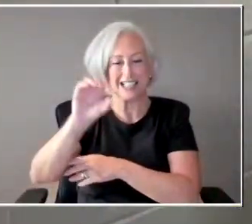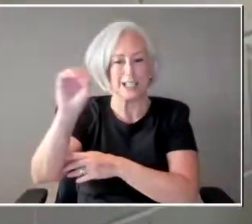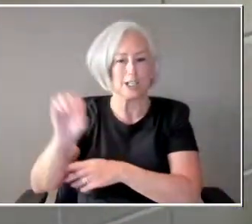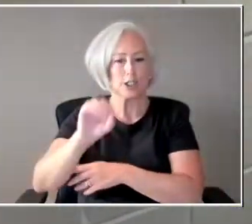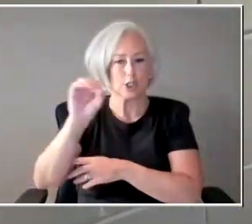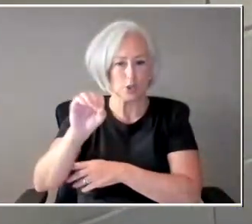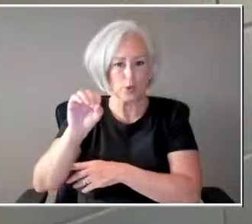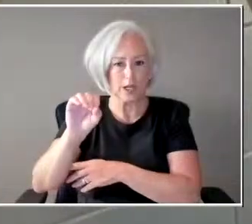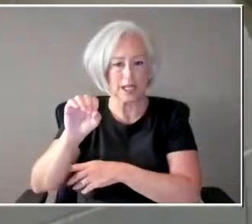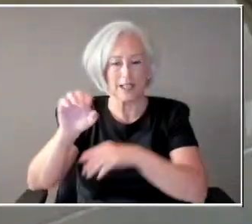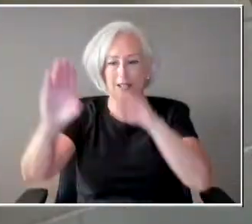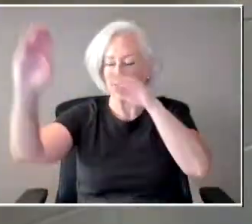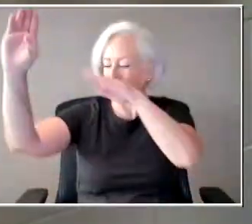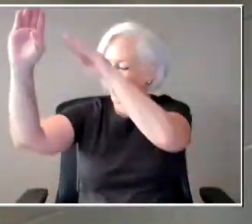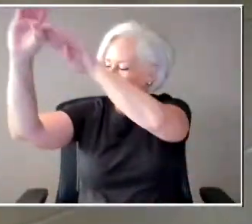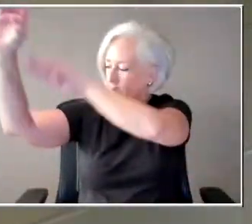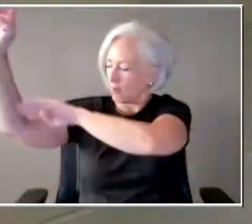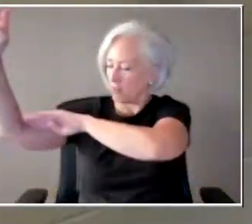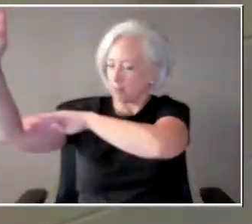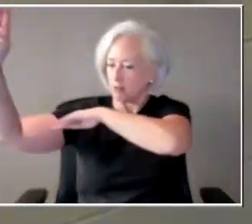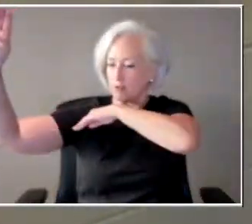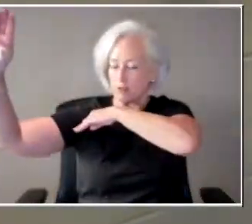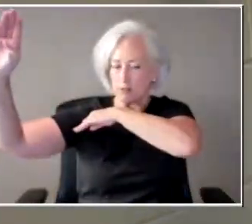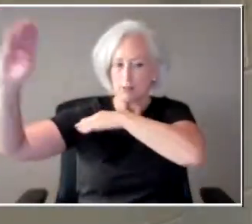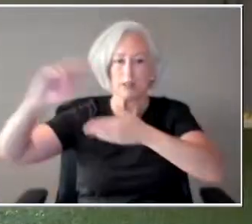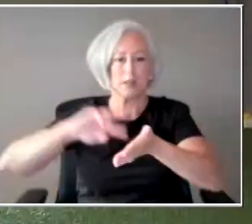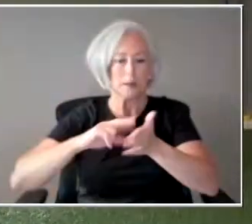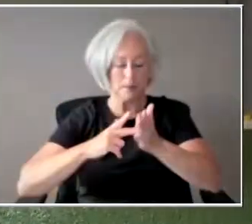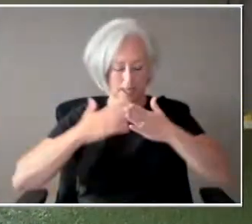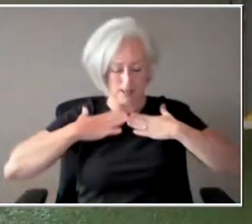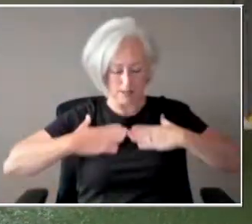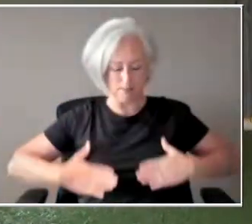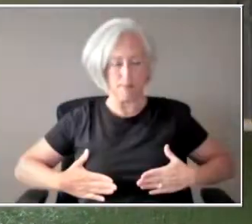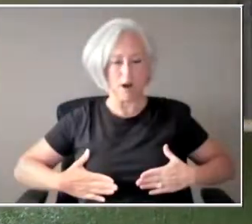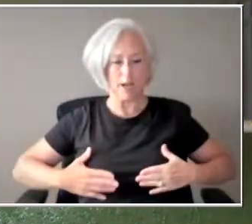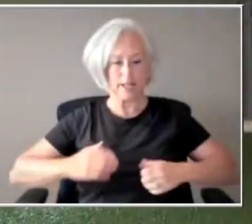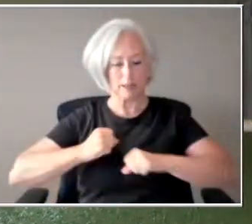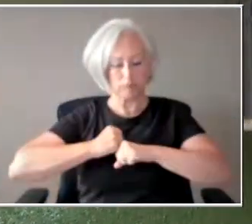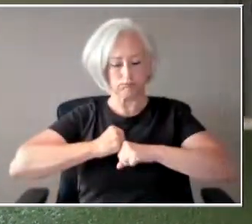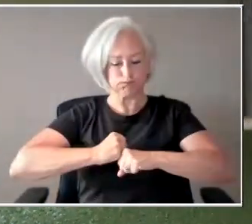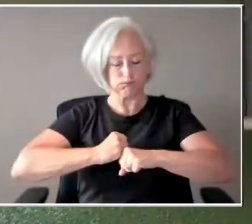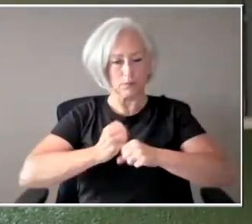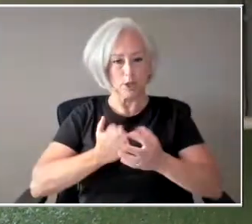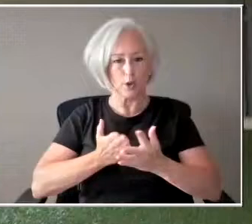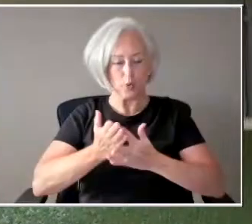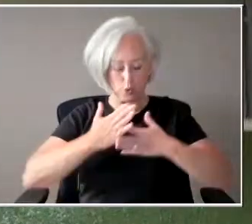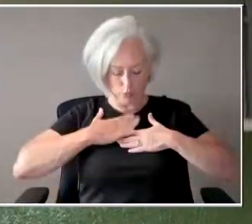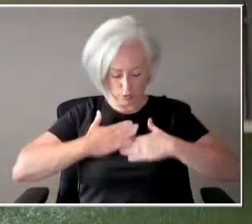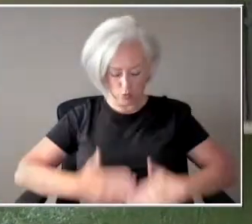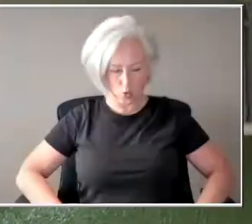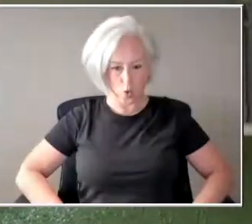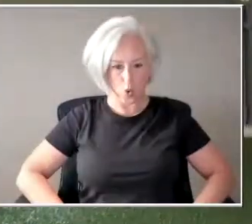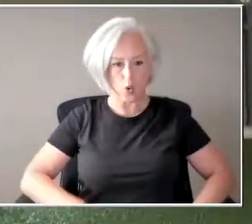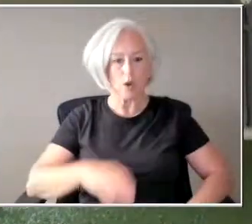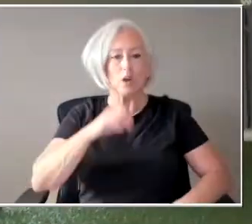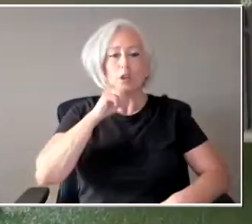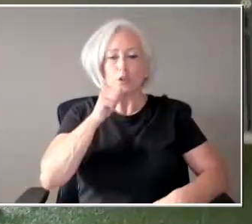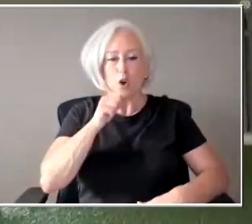be. Yep, just making sure that the body stays nice and tight through the core, not letting the hips kind of sag into the